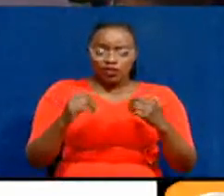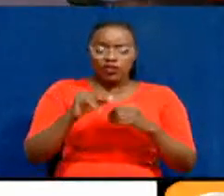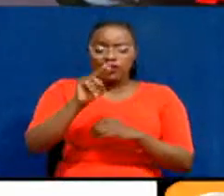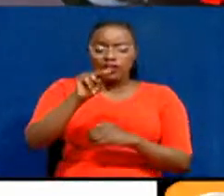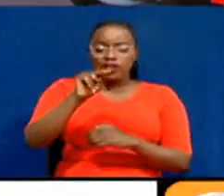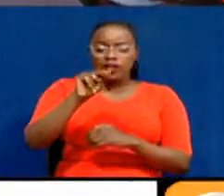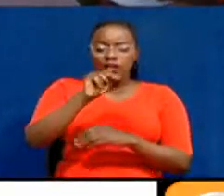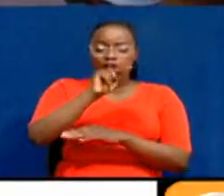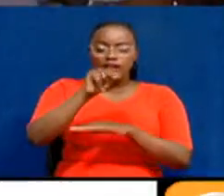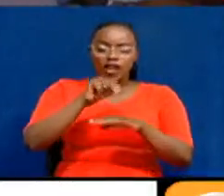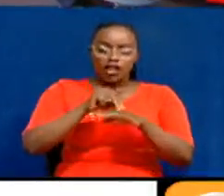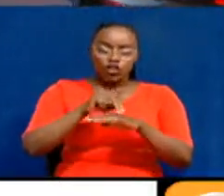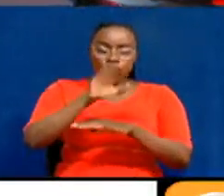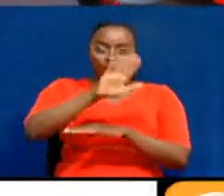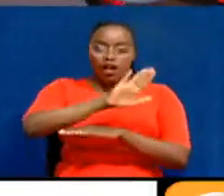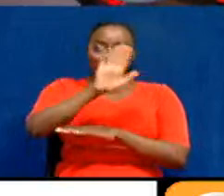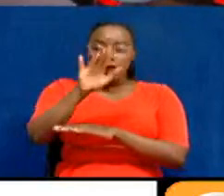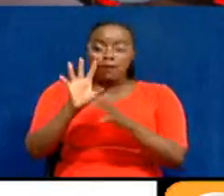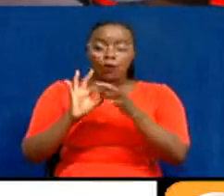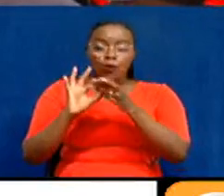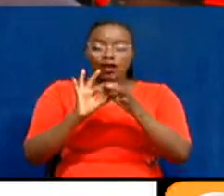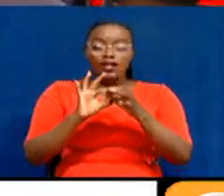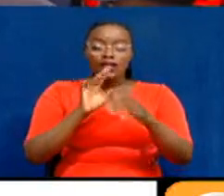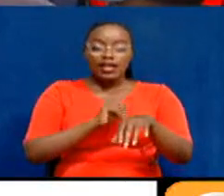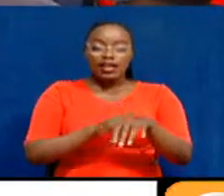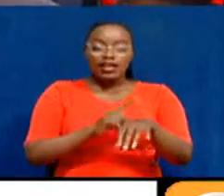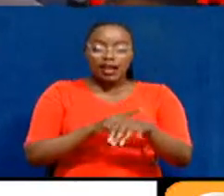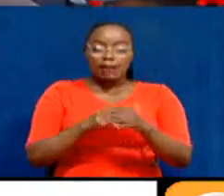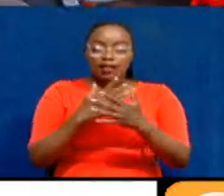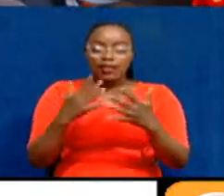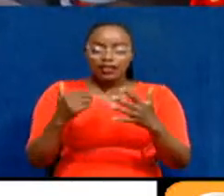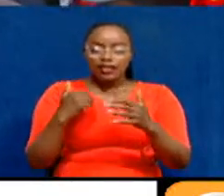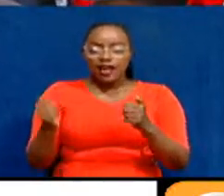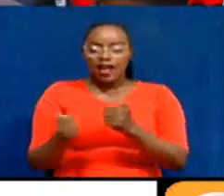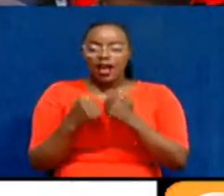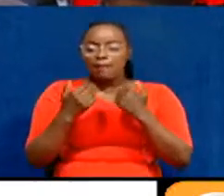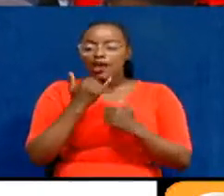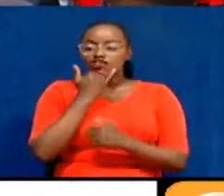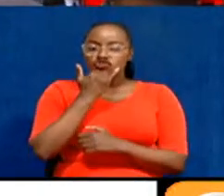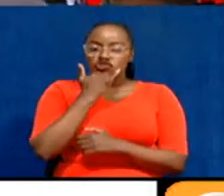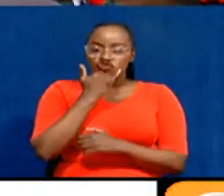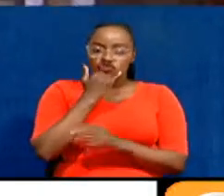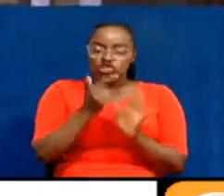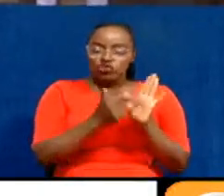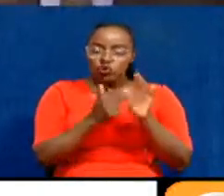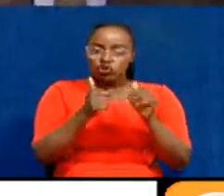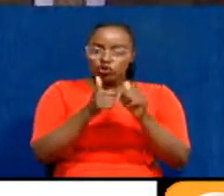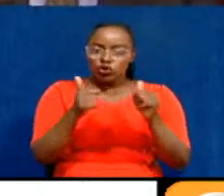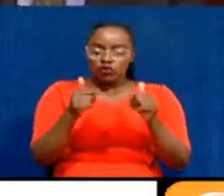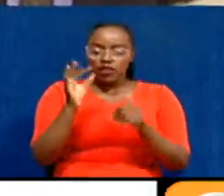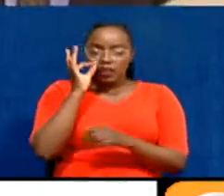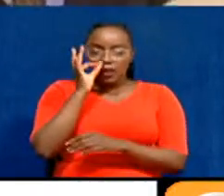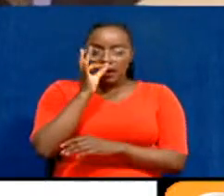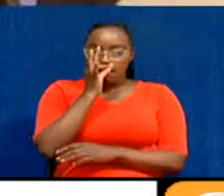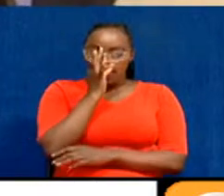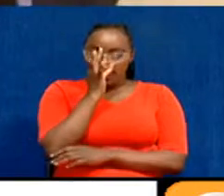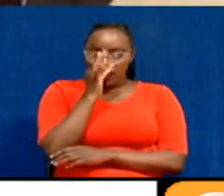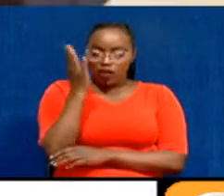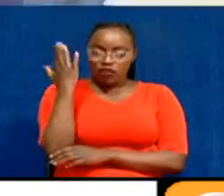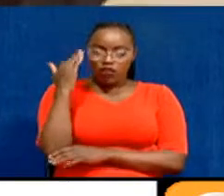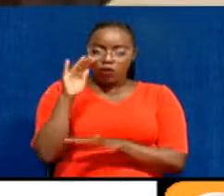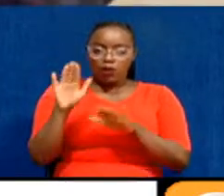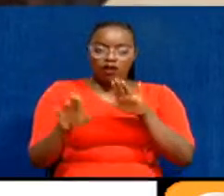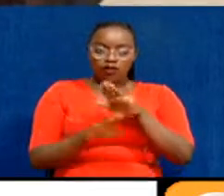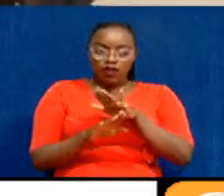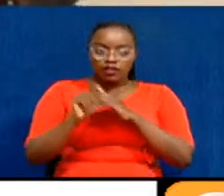Rainbow Coalition. But when things started going wrong, and I think it was captured so well by Mwai Kibaki's former